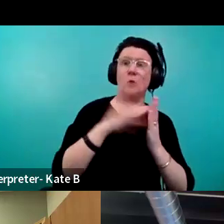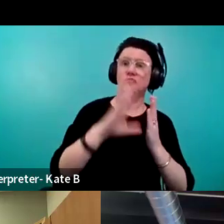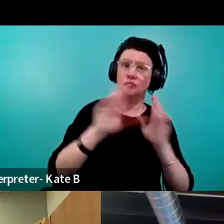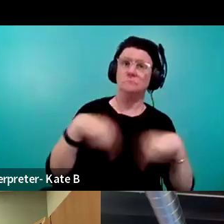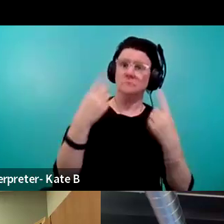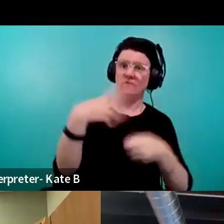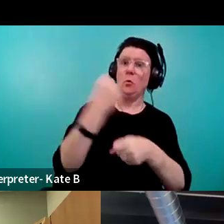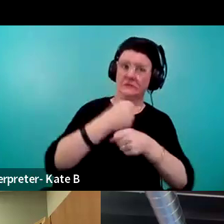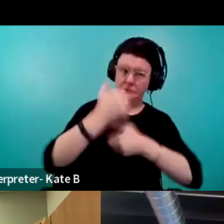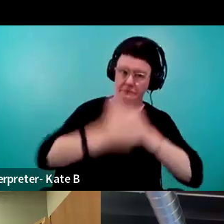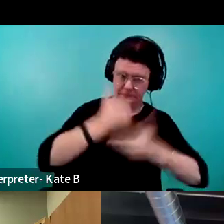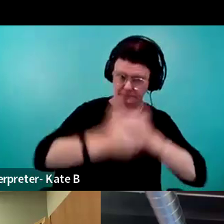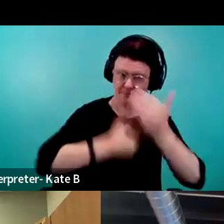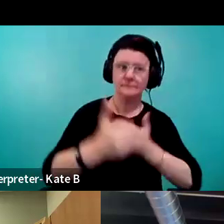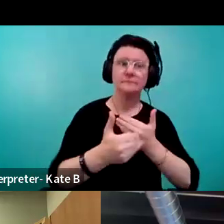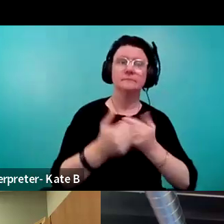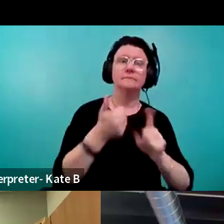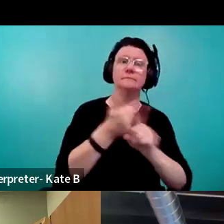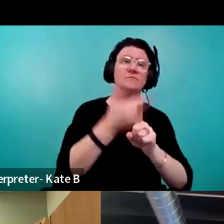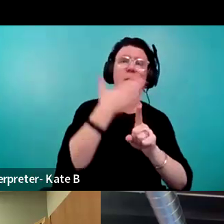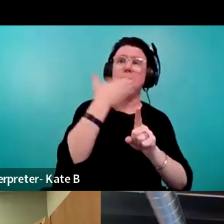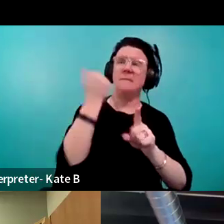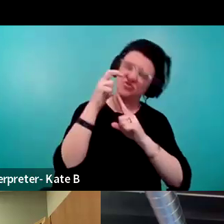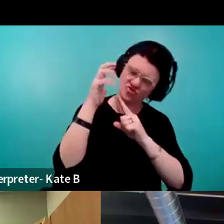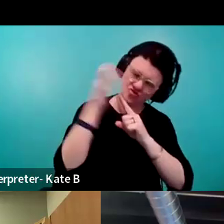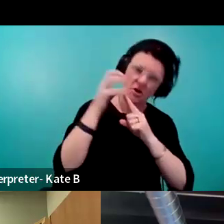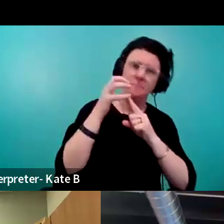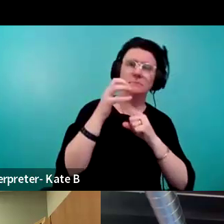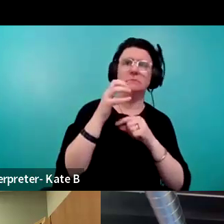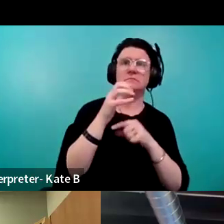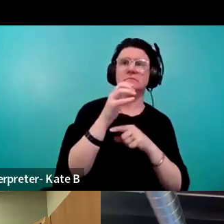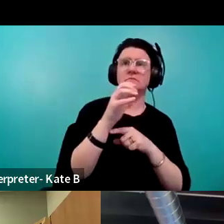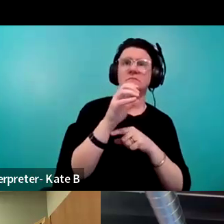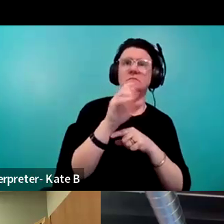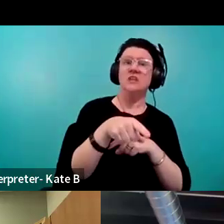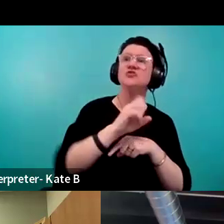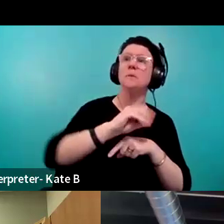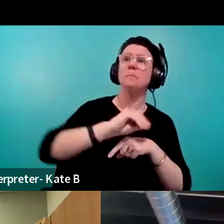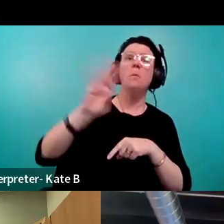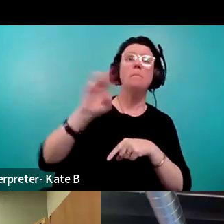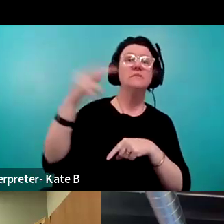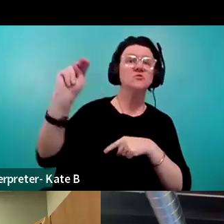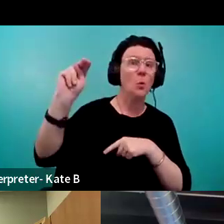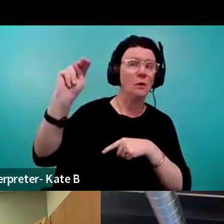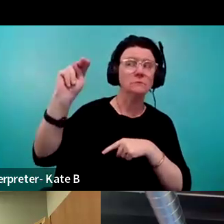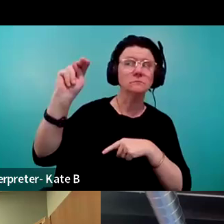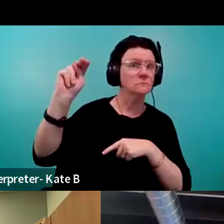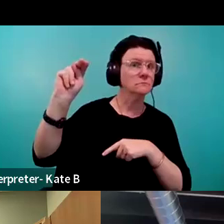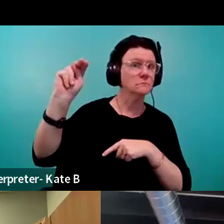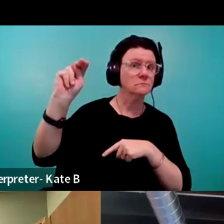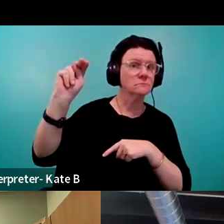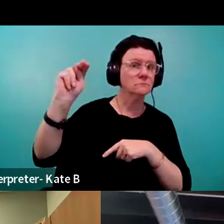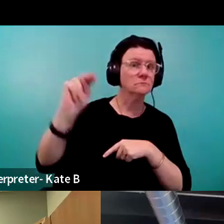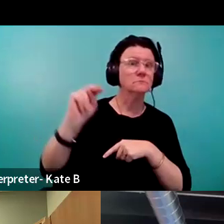for the last 4 years, and she's their best one up in Minneapolis, in Minnesota, and in